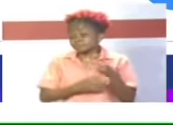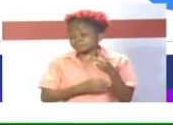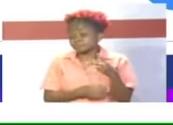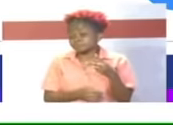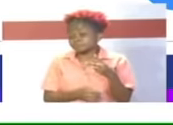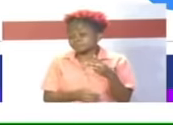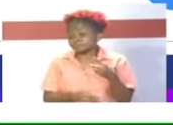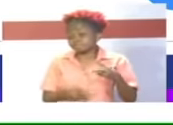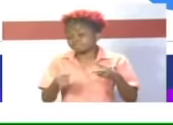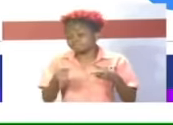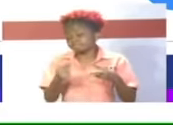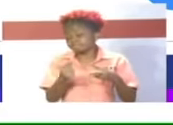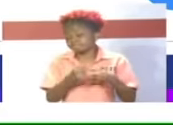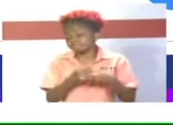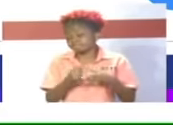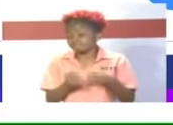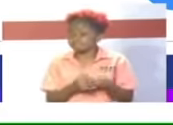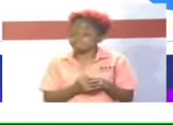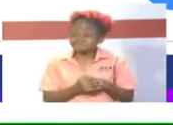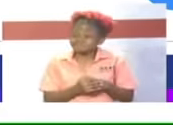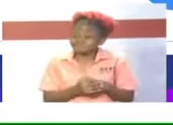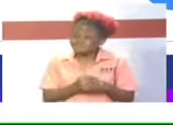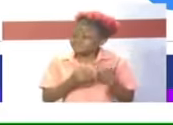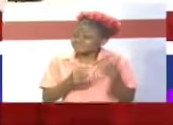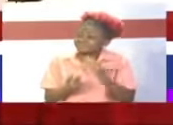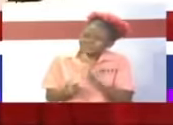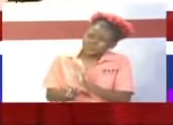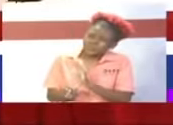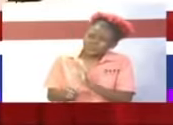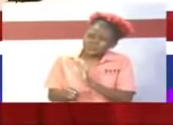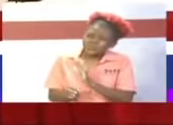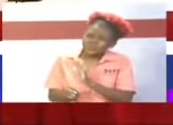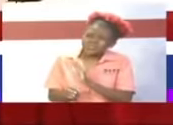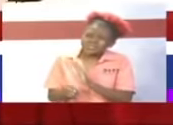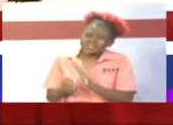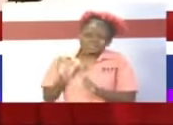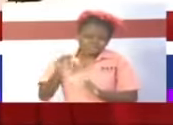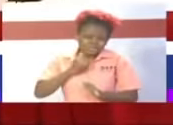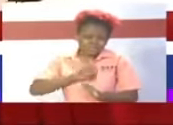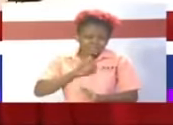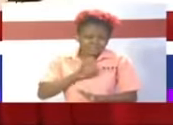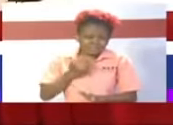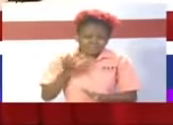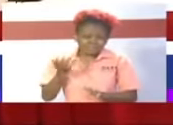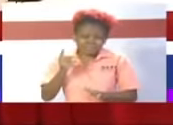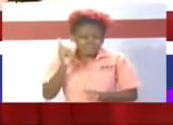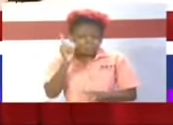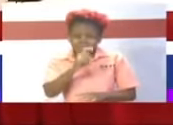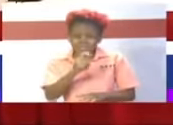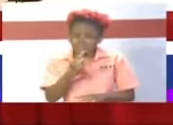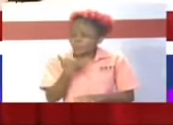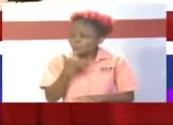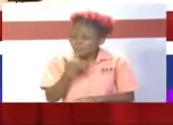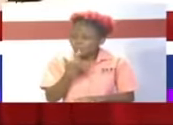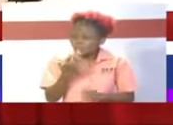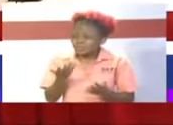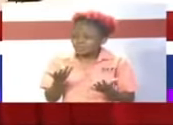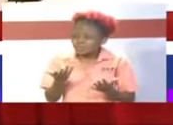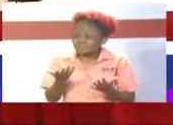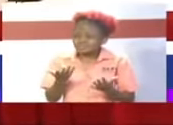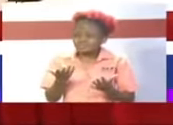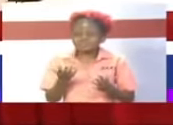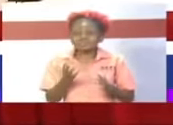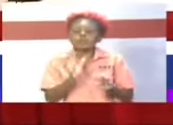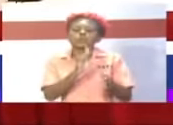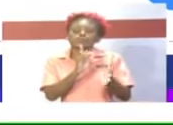go to? Secondly, sorry, who are the questions addressed to, please? Oh, Dr. Hines. Okay. Sorry,